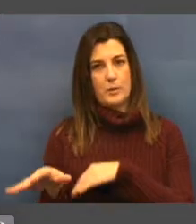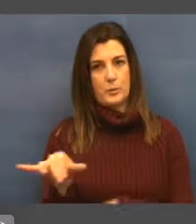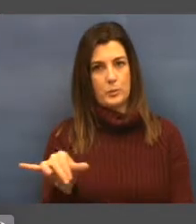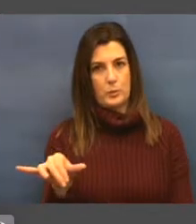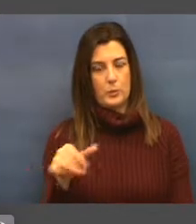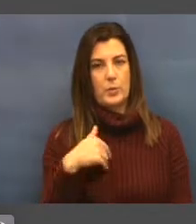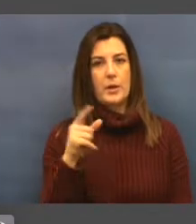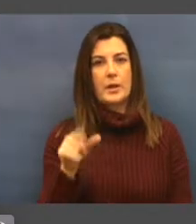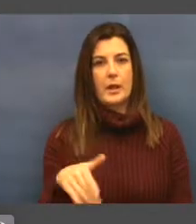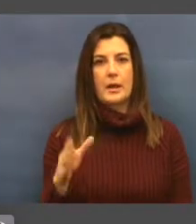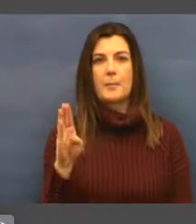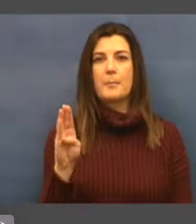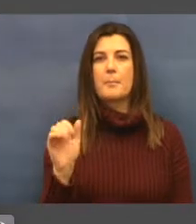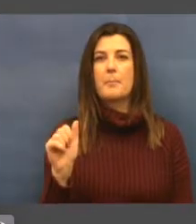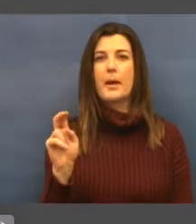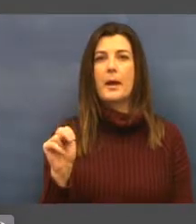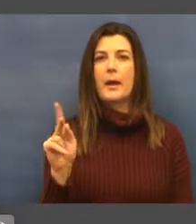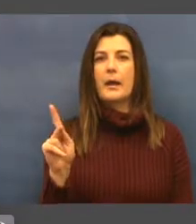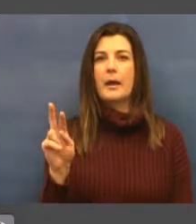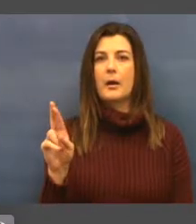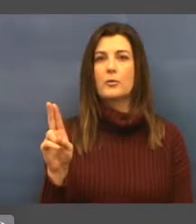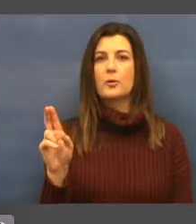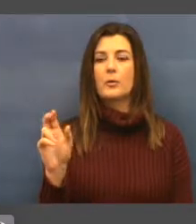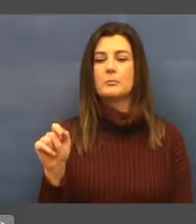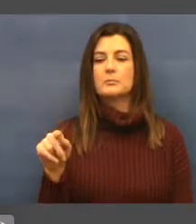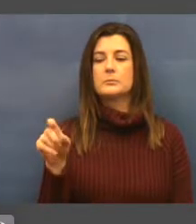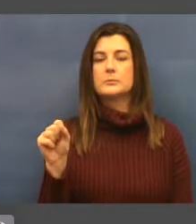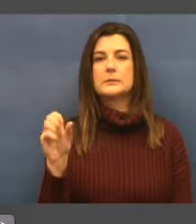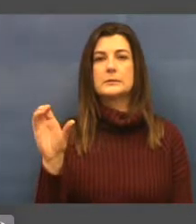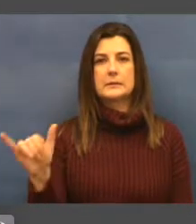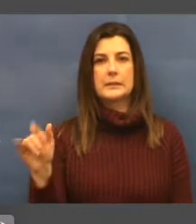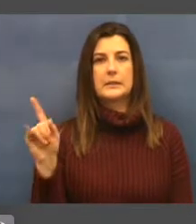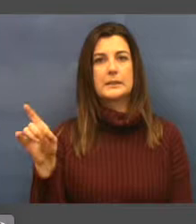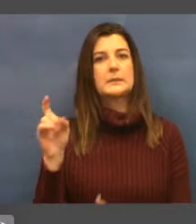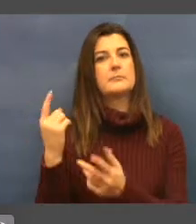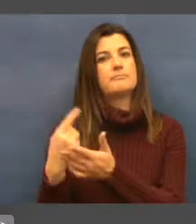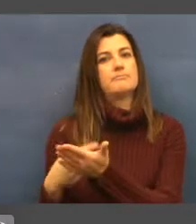with both National Student Loan Service Centre and Alberta Student Aid.